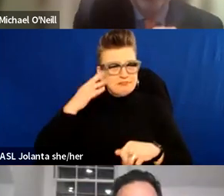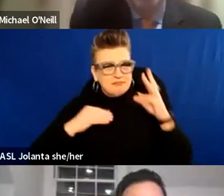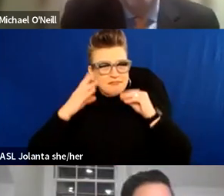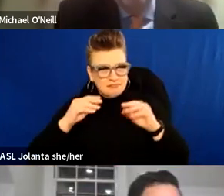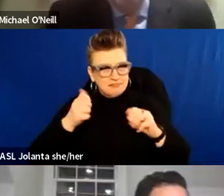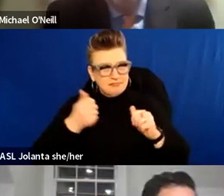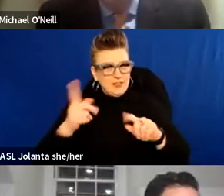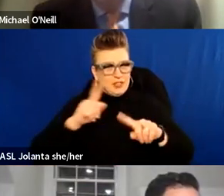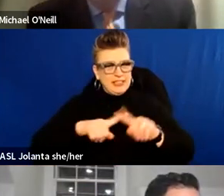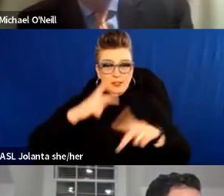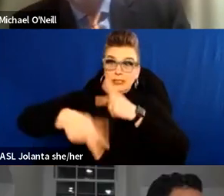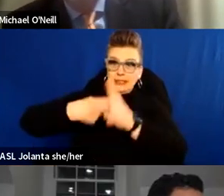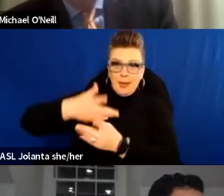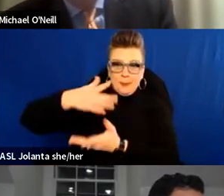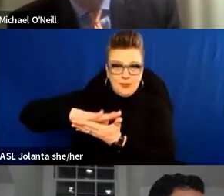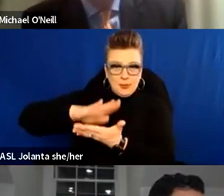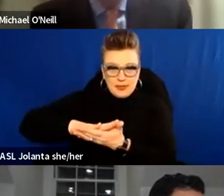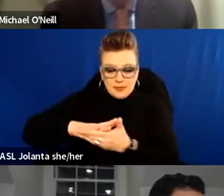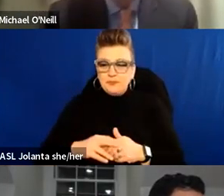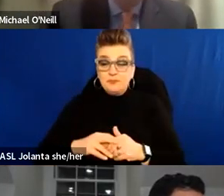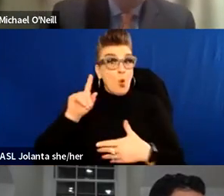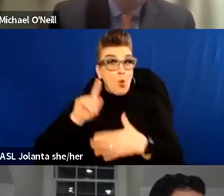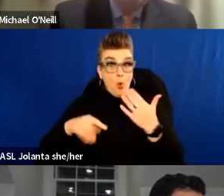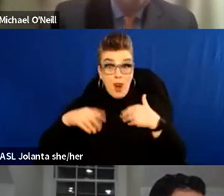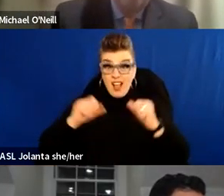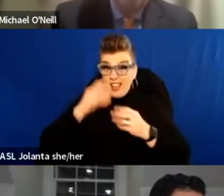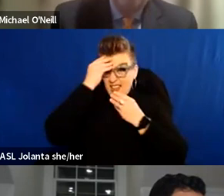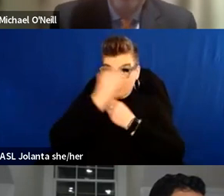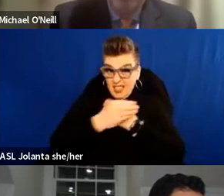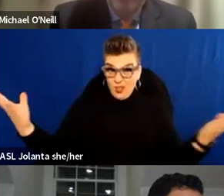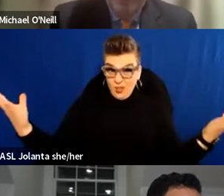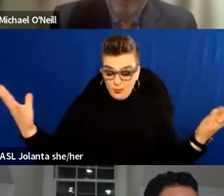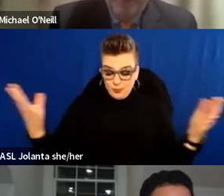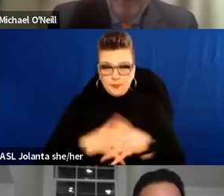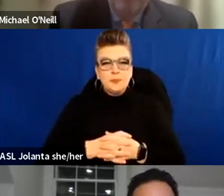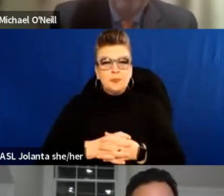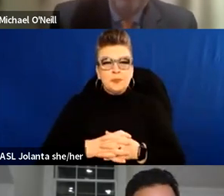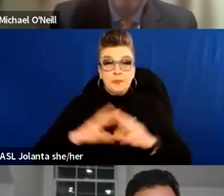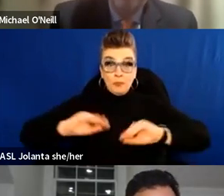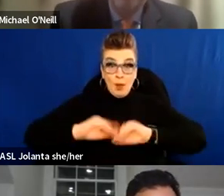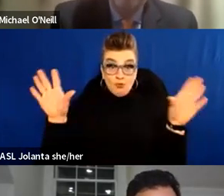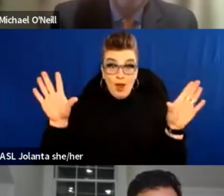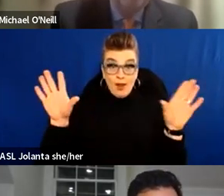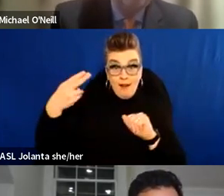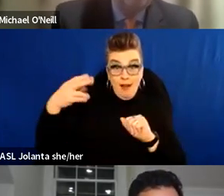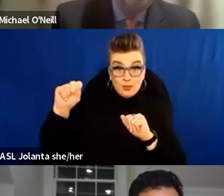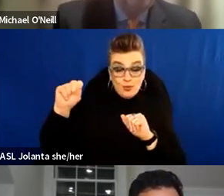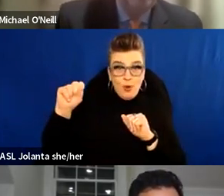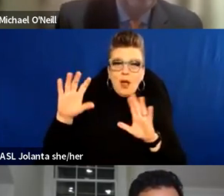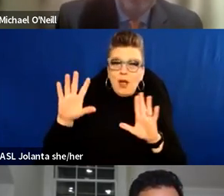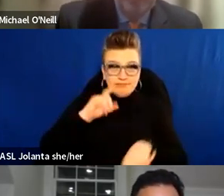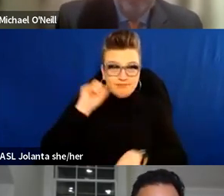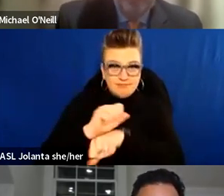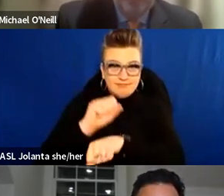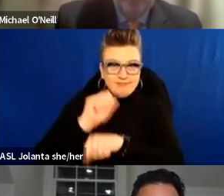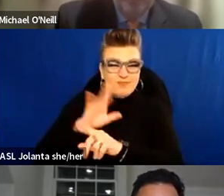different types of schools and what i can tell you is this bright high is really it's truly a unique and